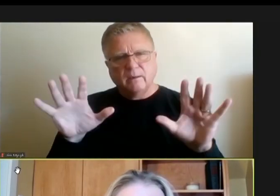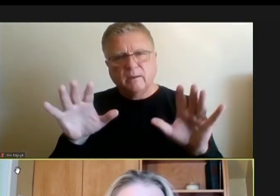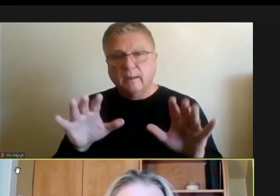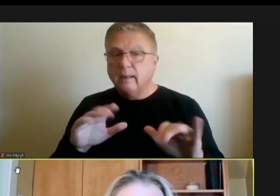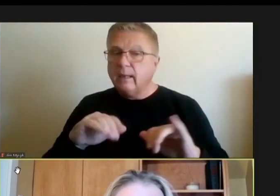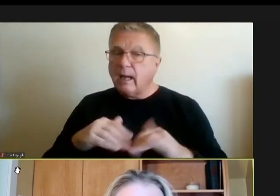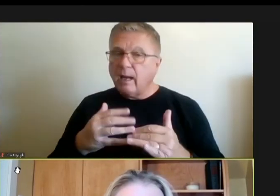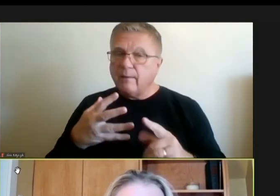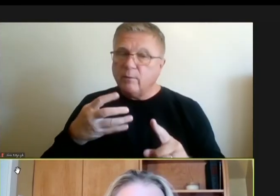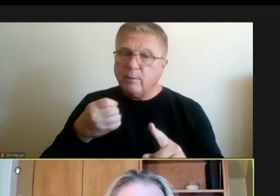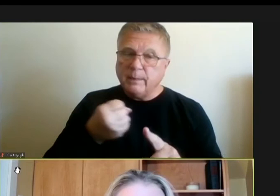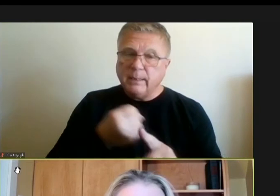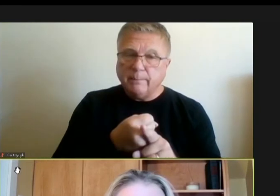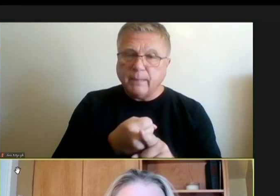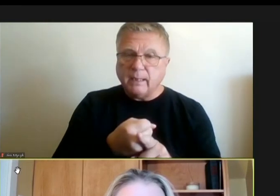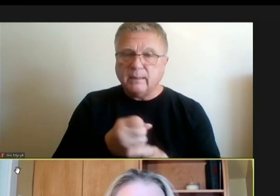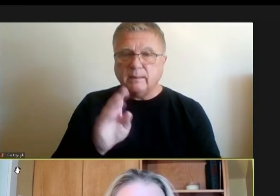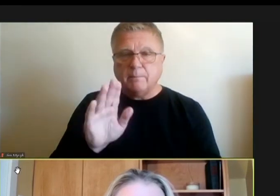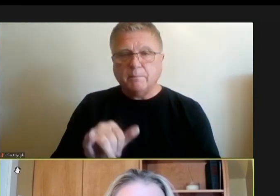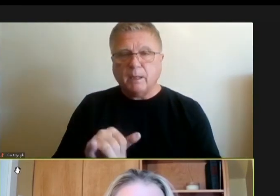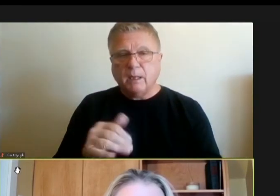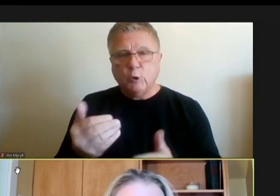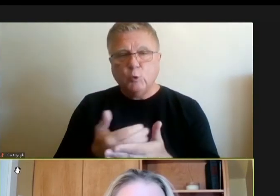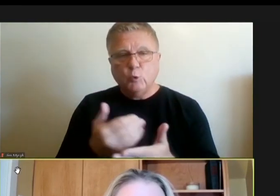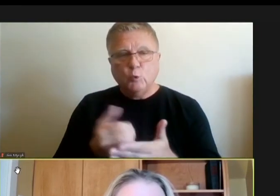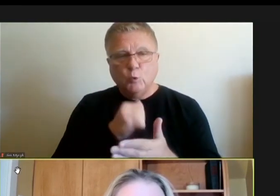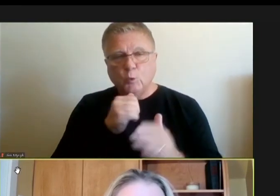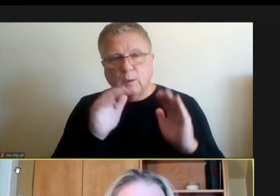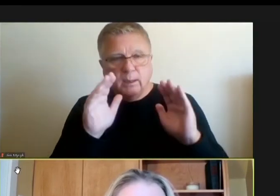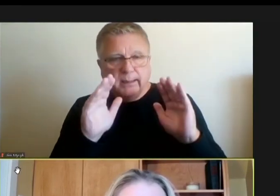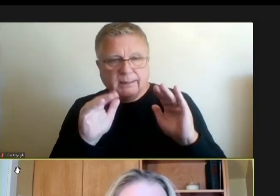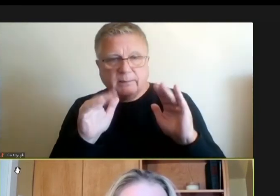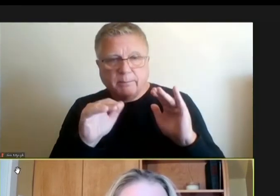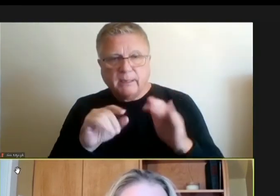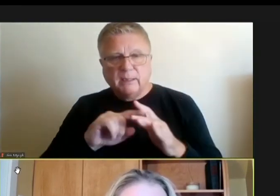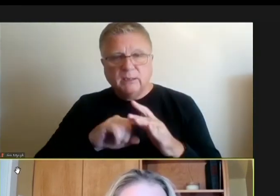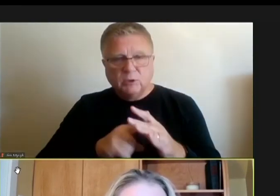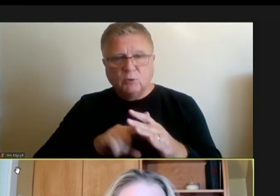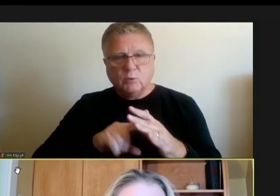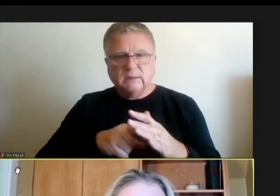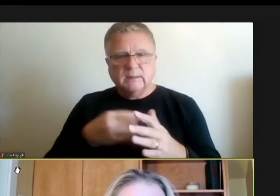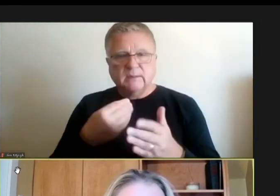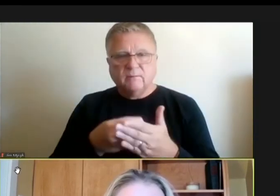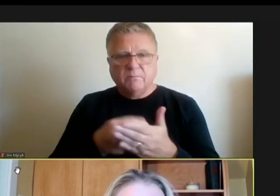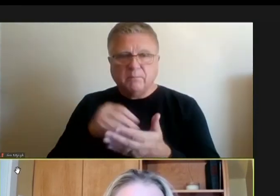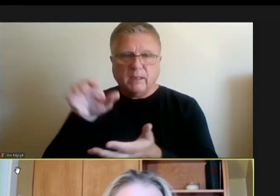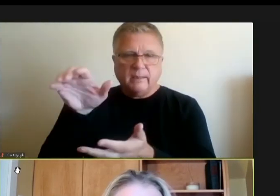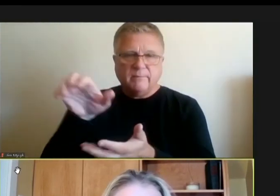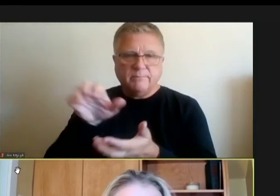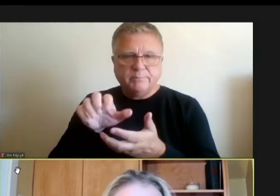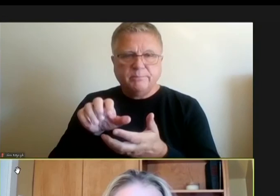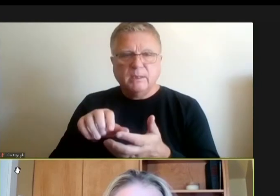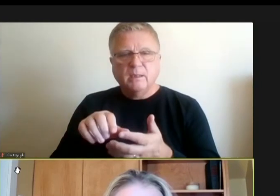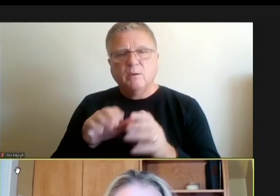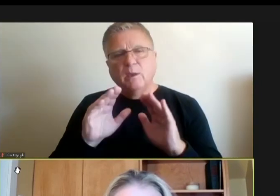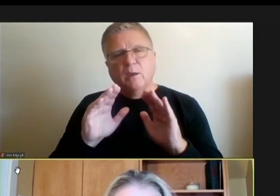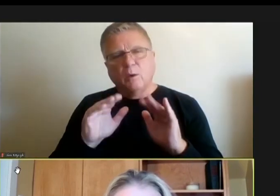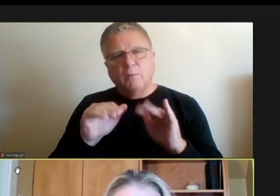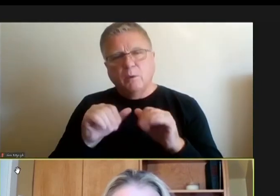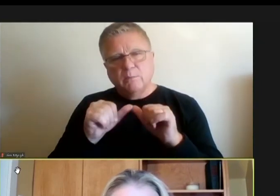by new or unexpected sources of funding that we hope will continue into the